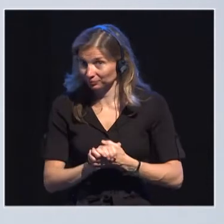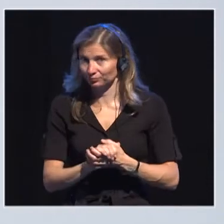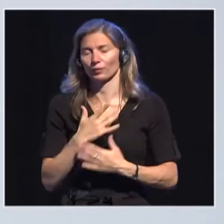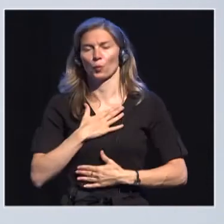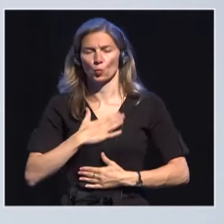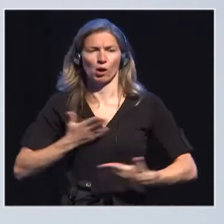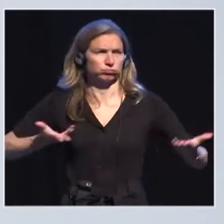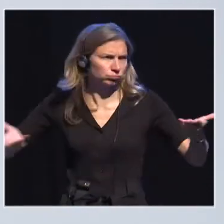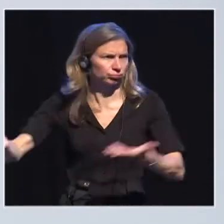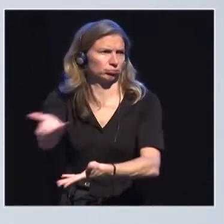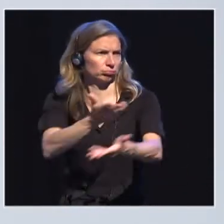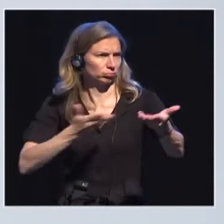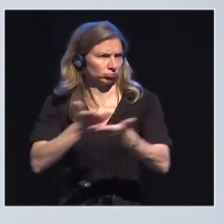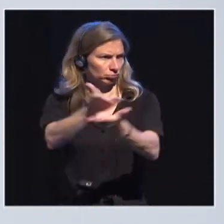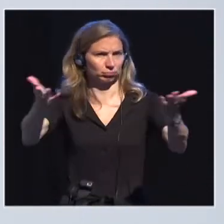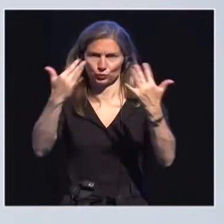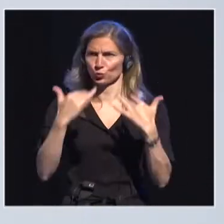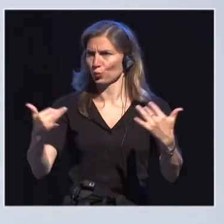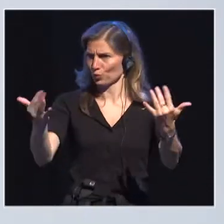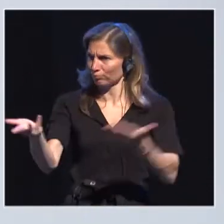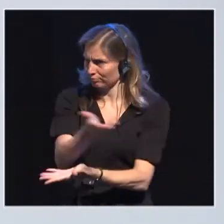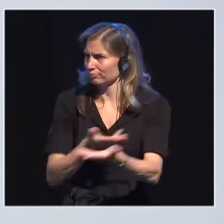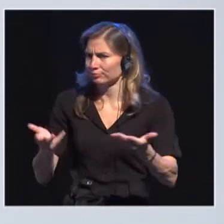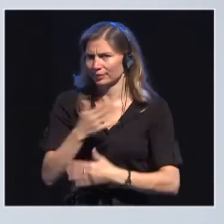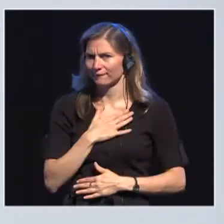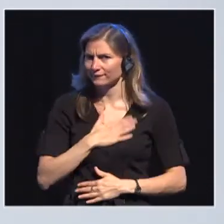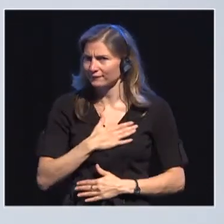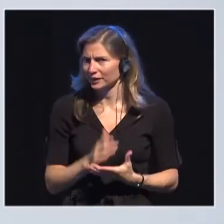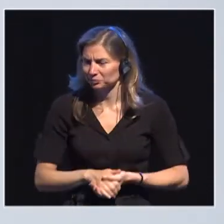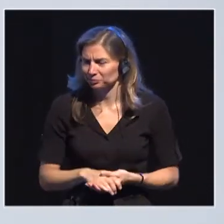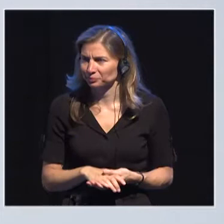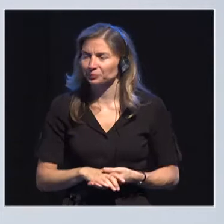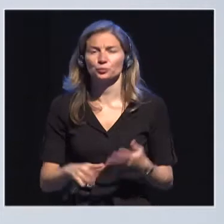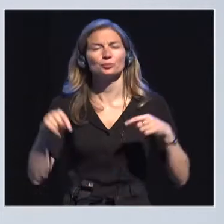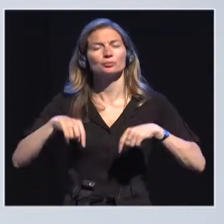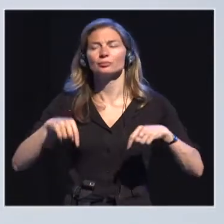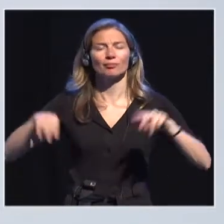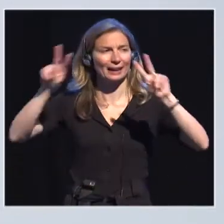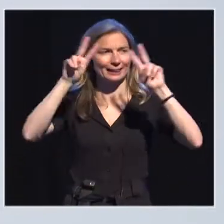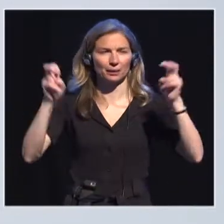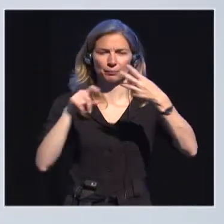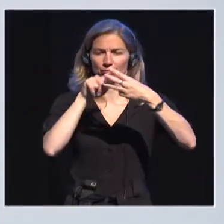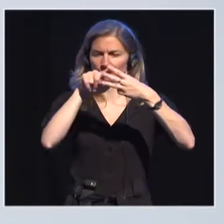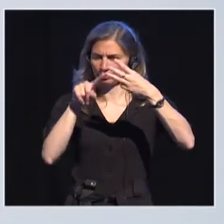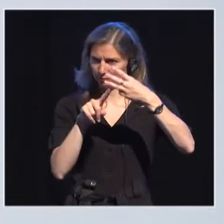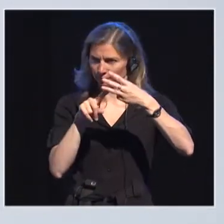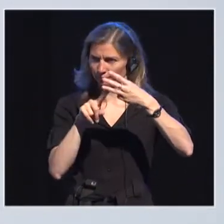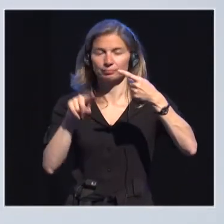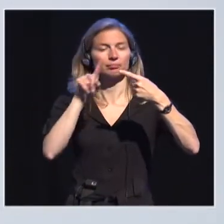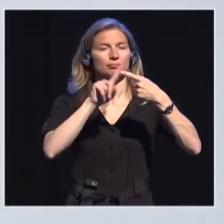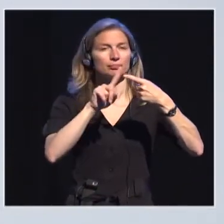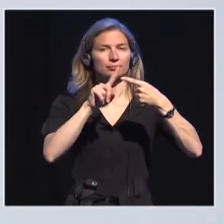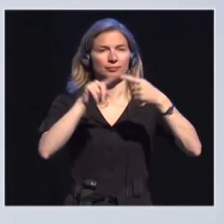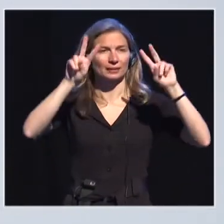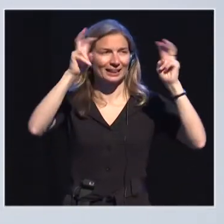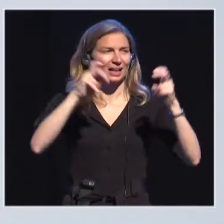audience. So during this debate, we're going to tackle 3 key thematic areas. The first will be the opportunities